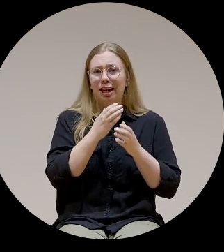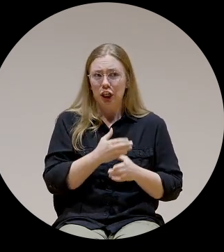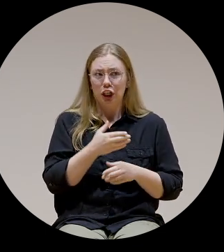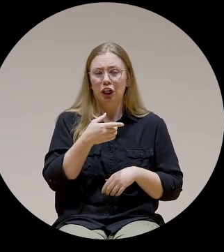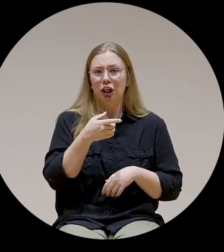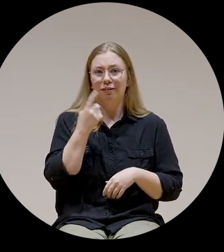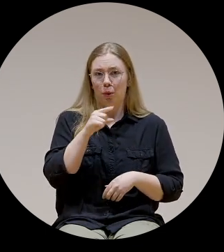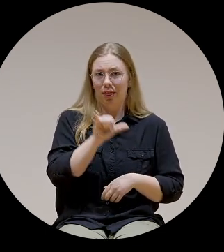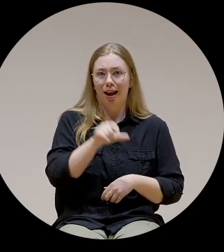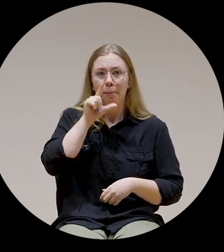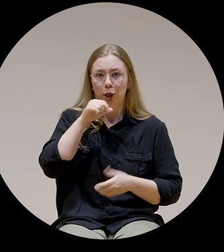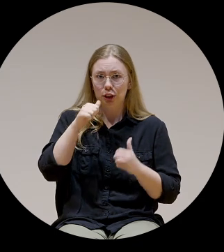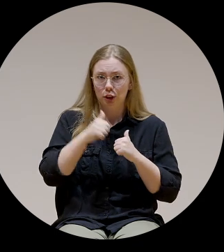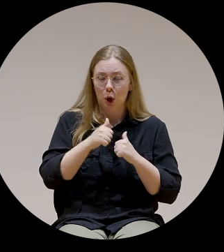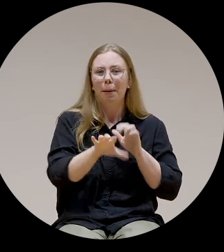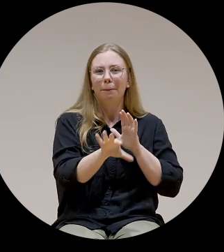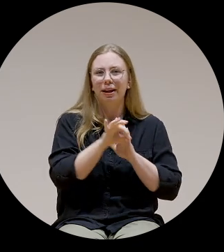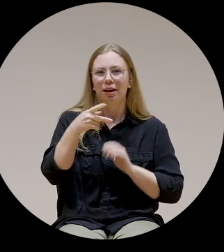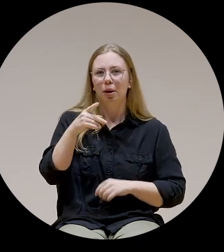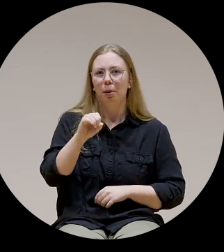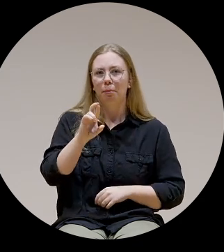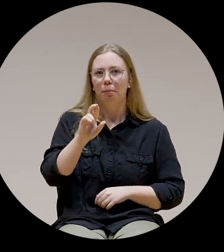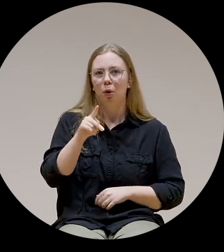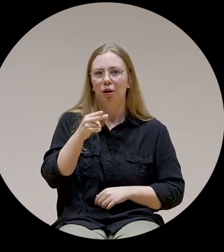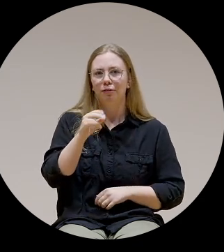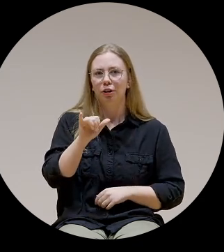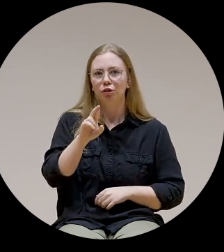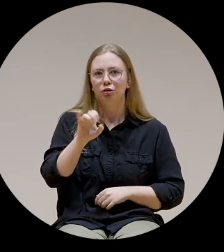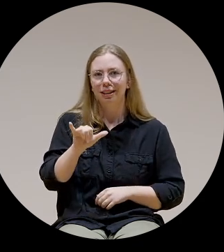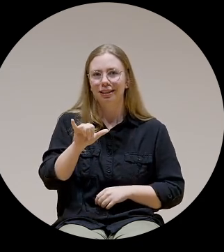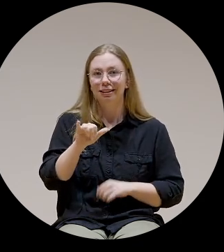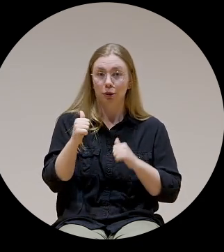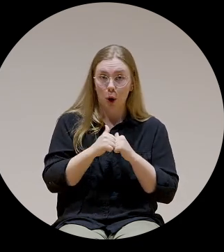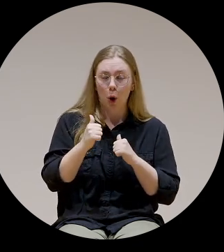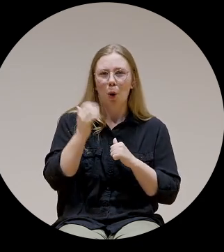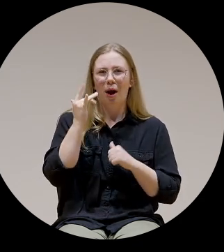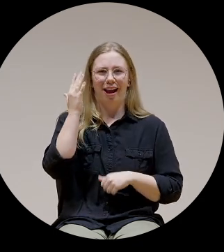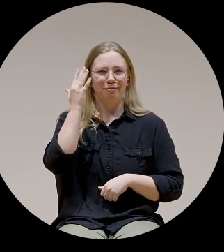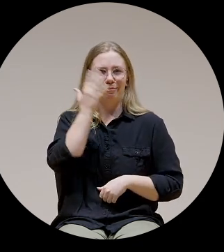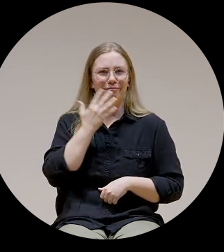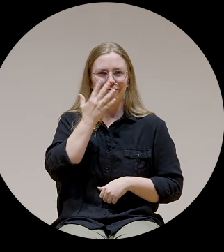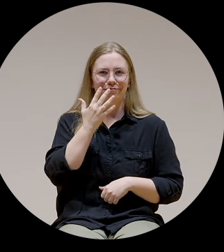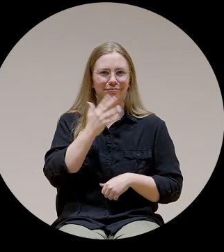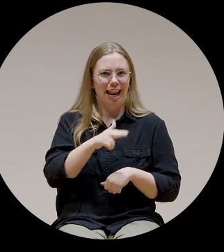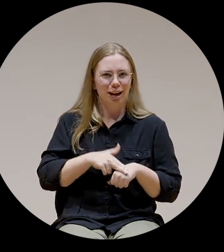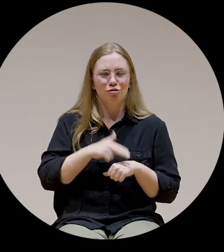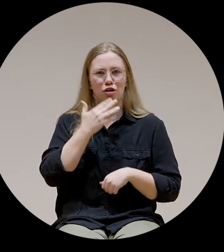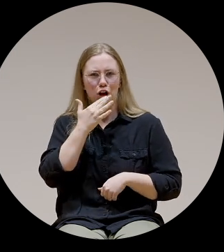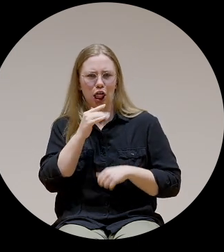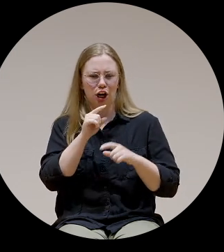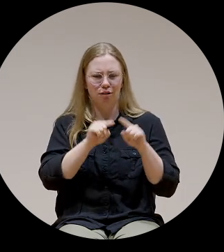porphyry stone, likely because of its aesthetic qualities, the natural kind of discolorations